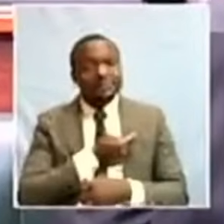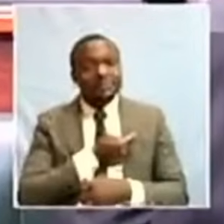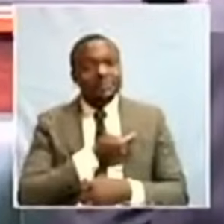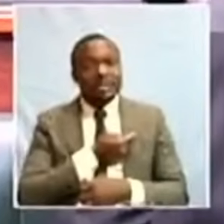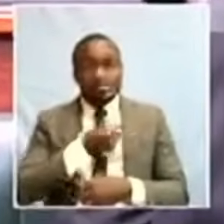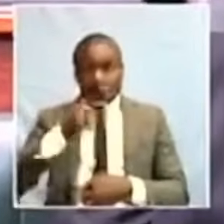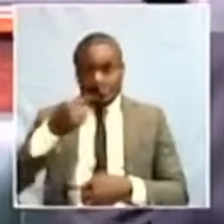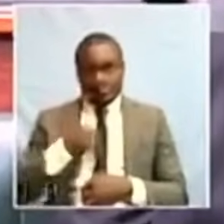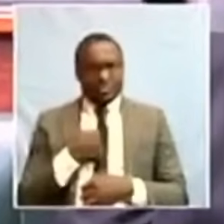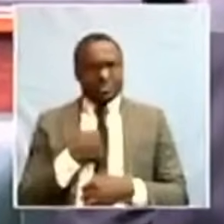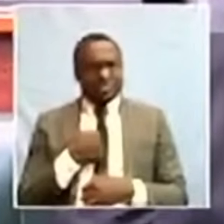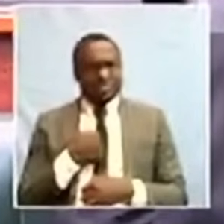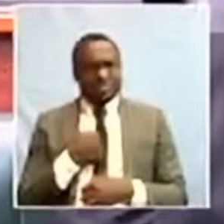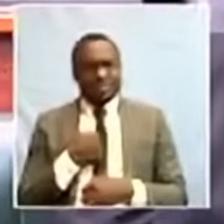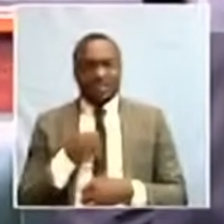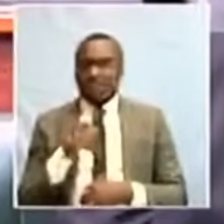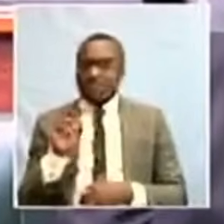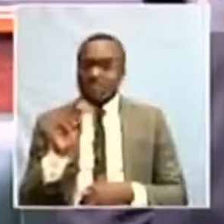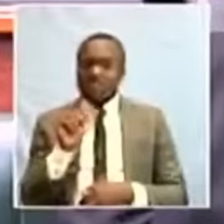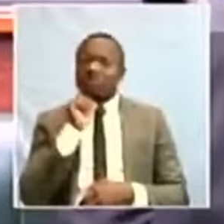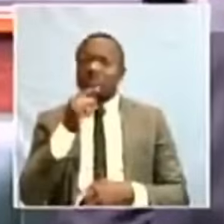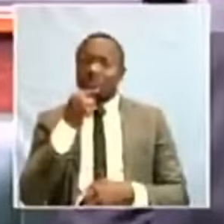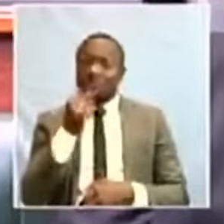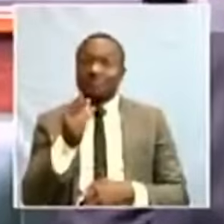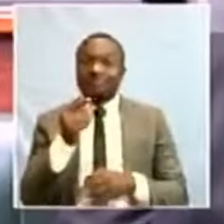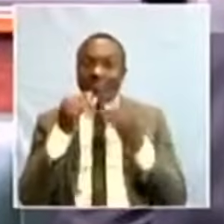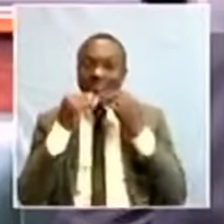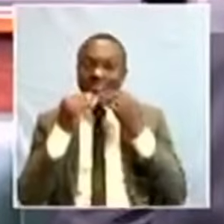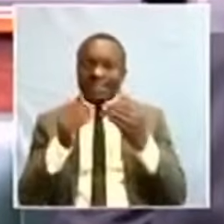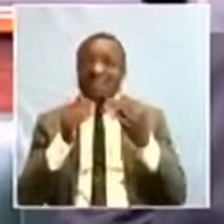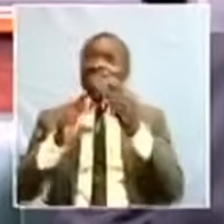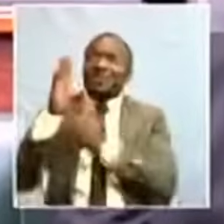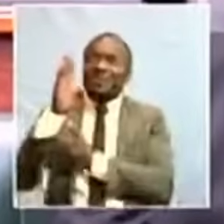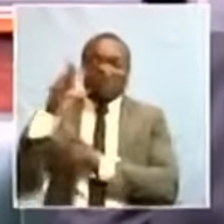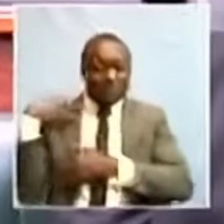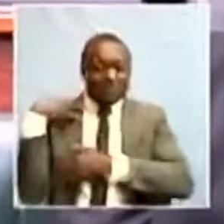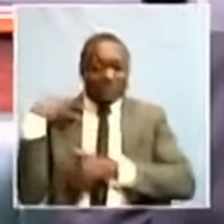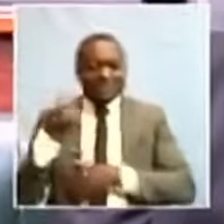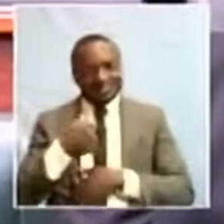For me, it is, no, I will not say that. Thank God for reminding me.